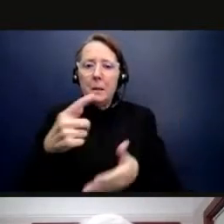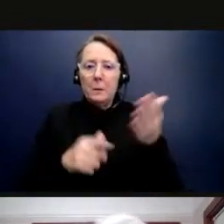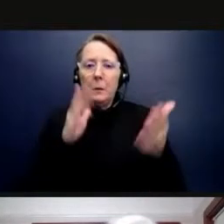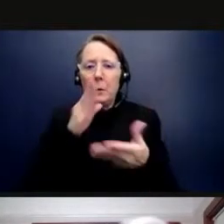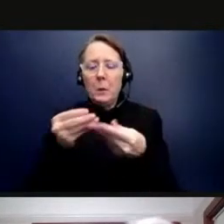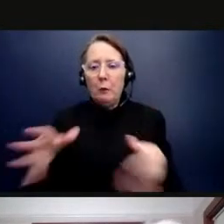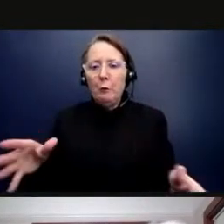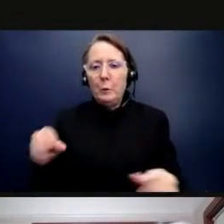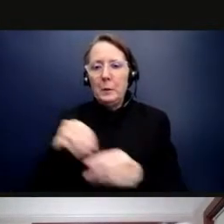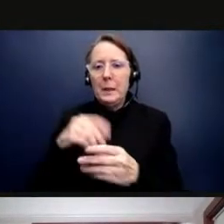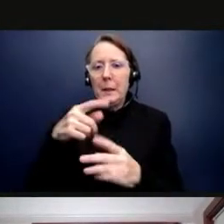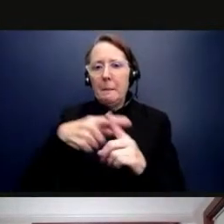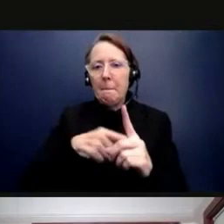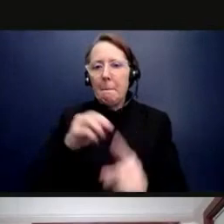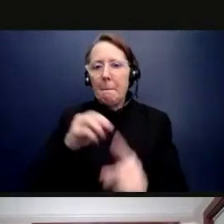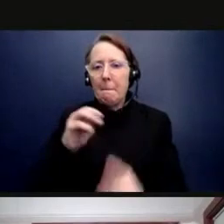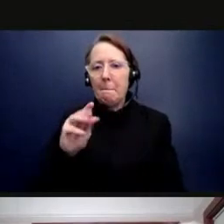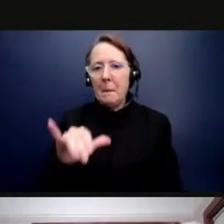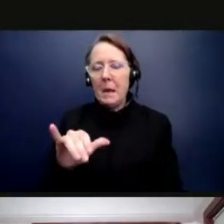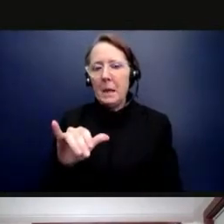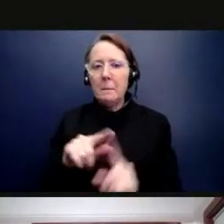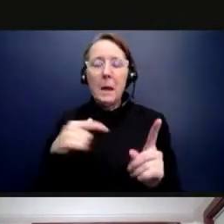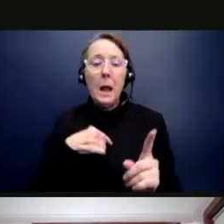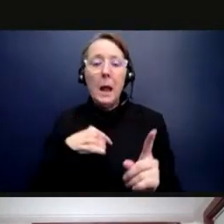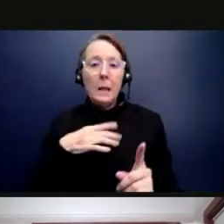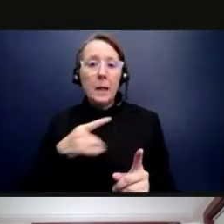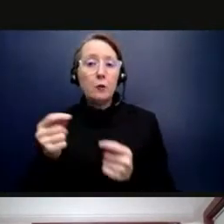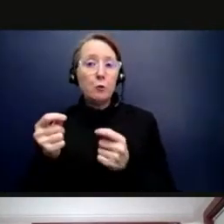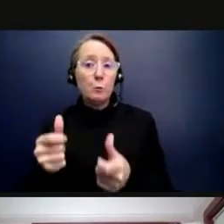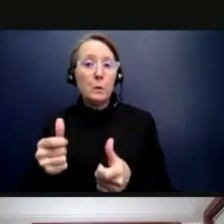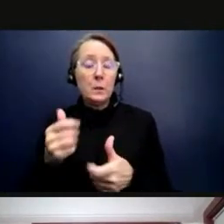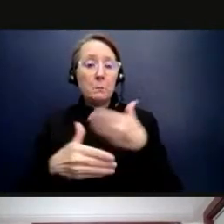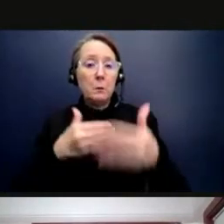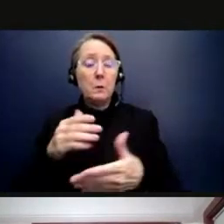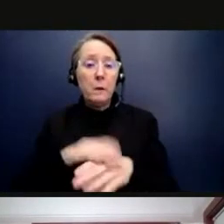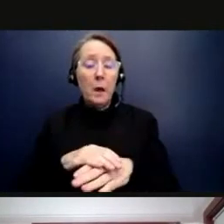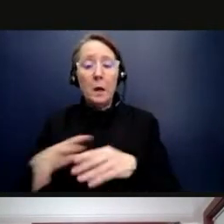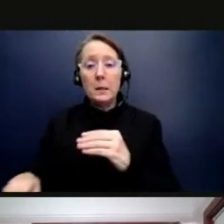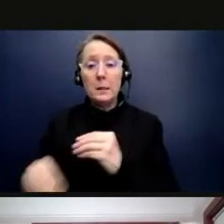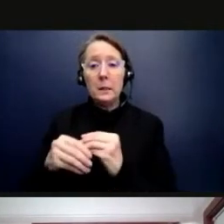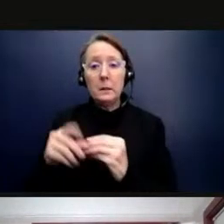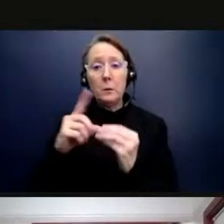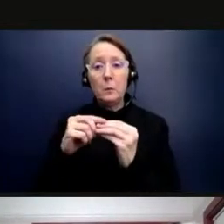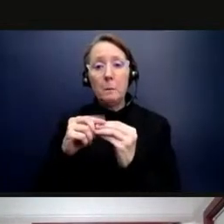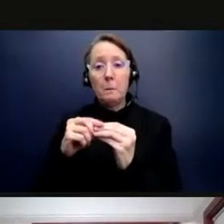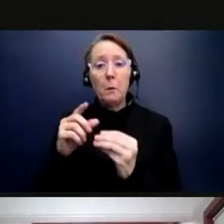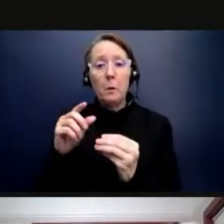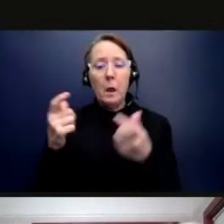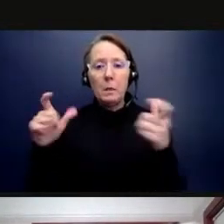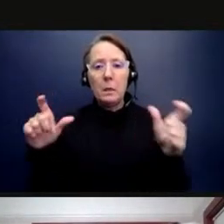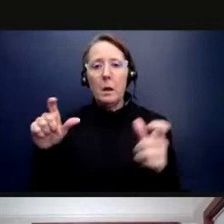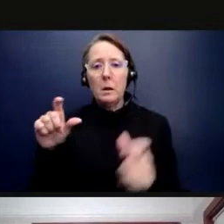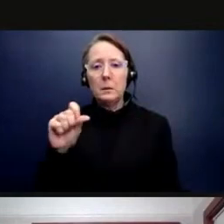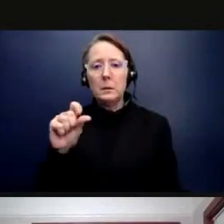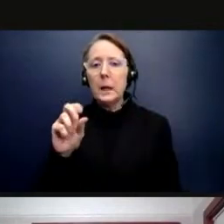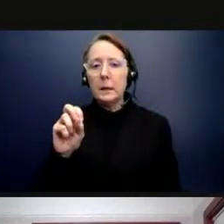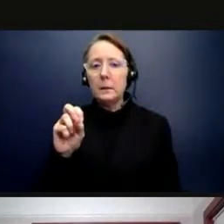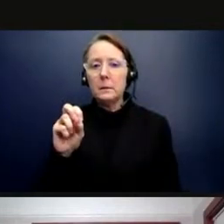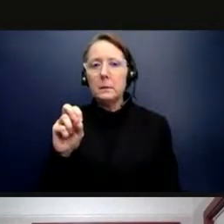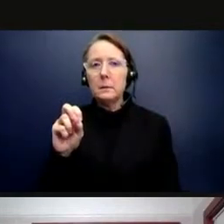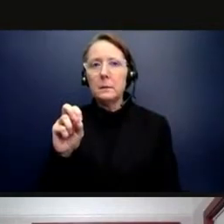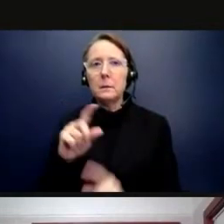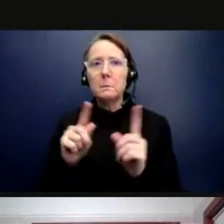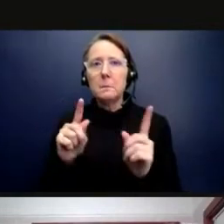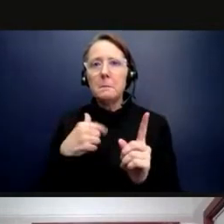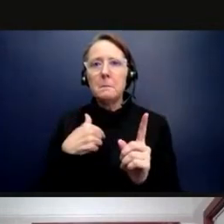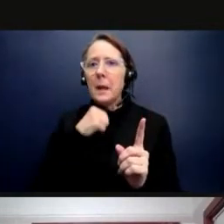May. I'd like to be able to move quickly on at least one of the other two large ones, but I don't